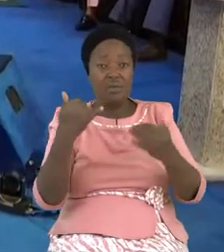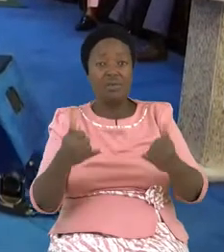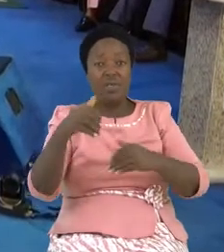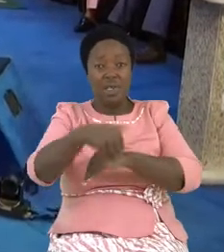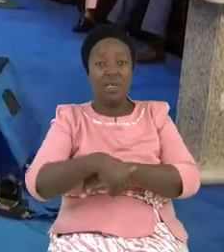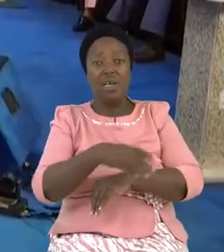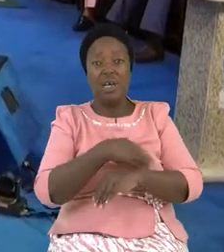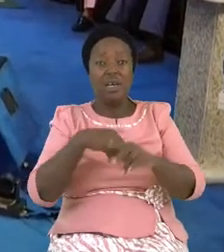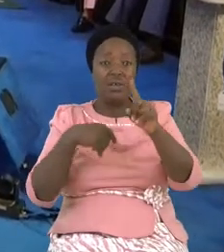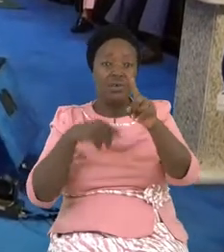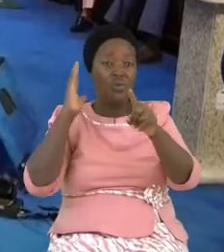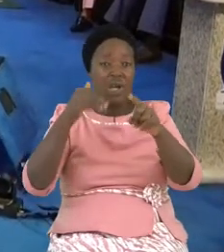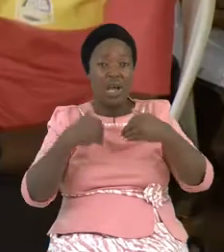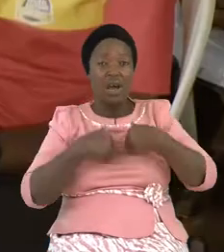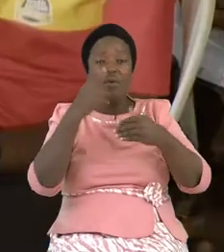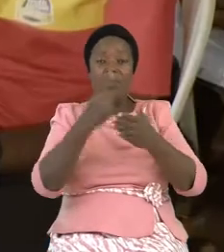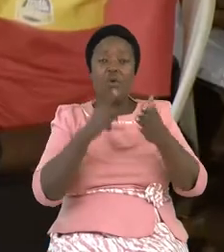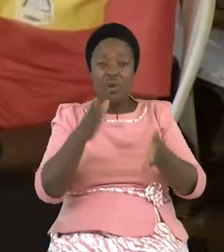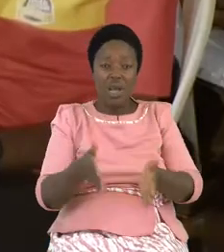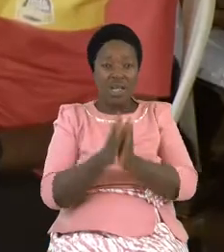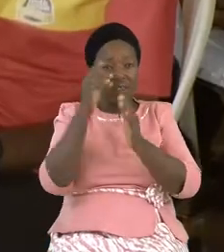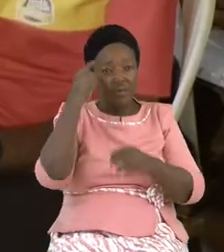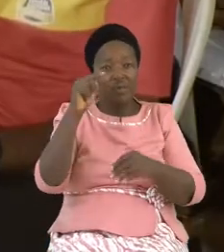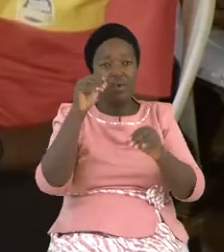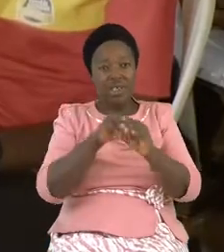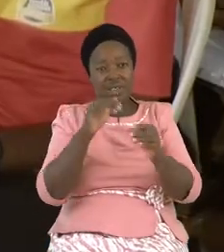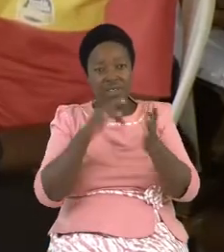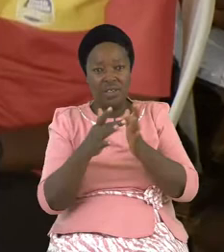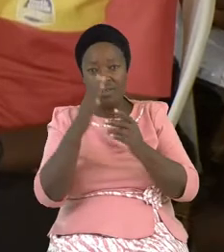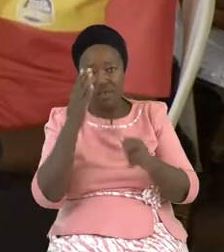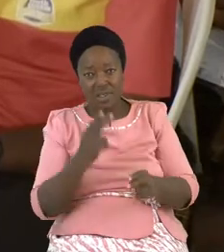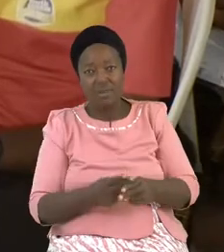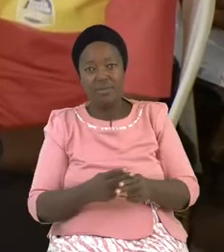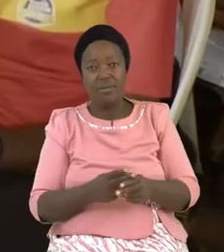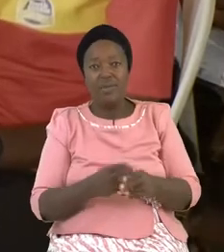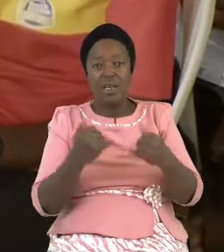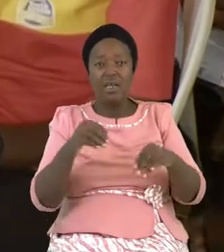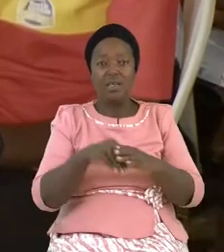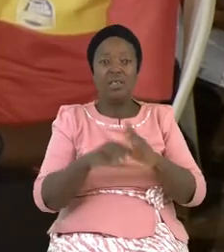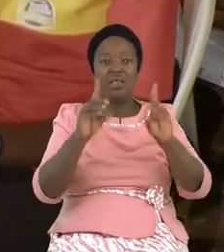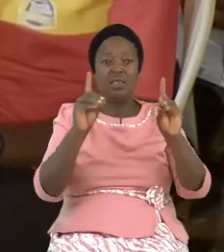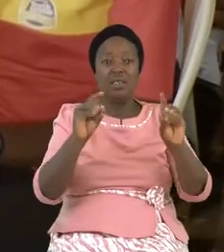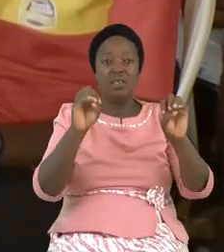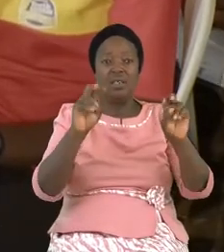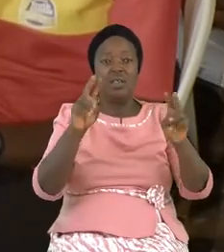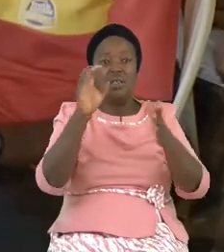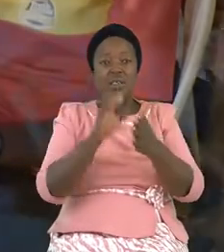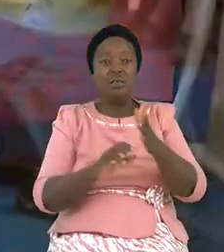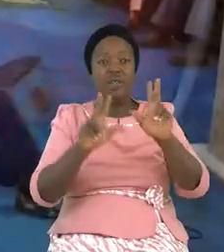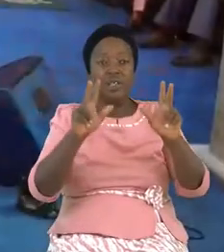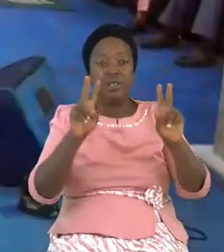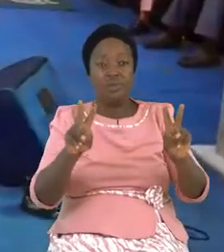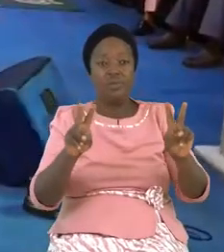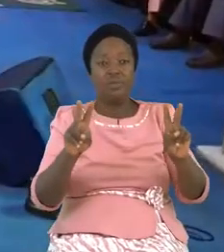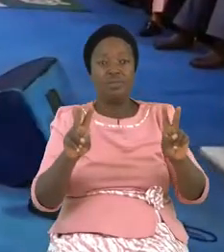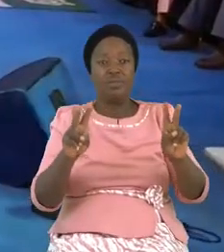you are asking for in Jesus' name. Can I show you some people? Look at Deuteronomy chapter 32, and I'm reading from verse 18.